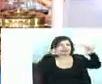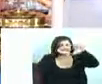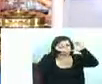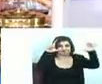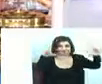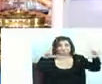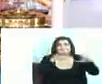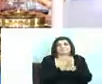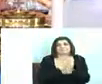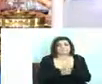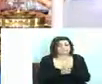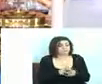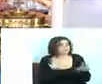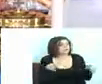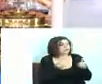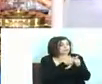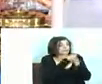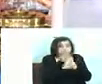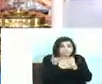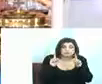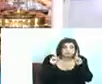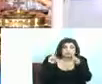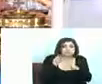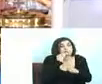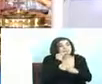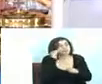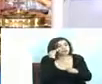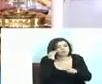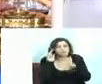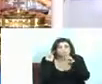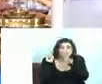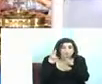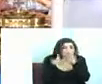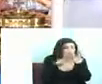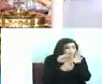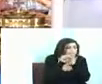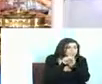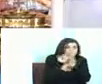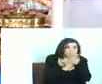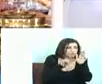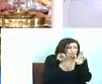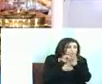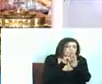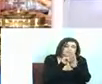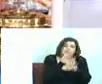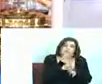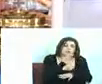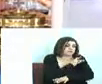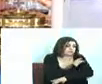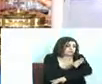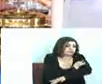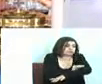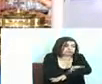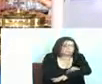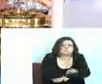I challenge you when you go home to Google it, look at the video, it's on YouTube, it will give you